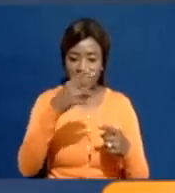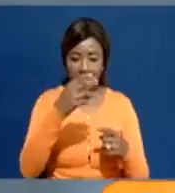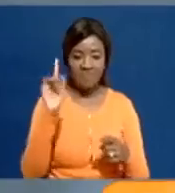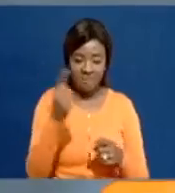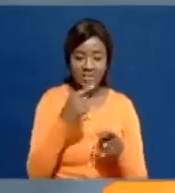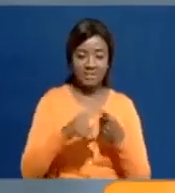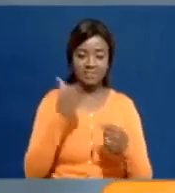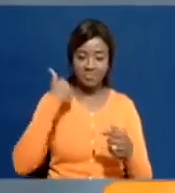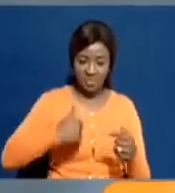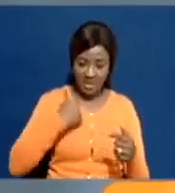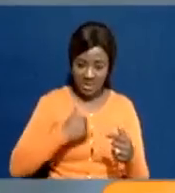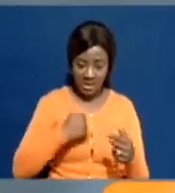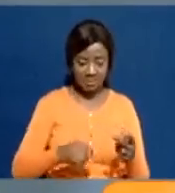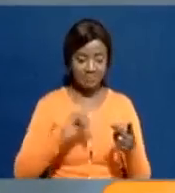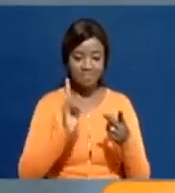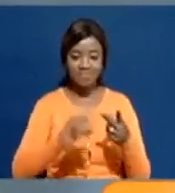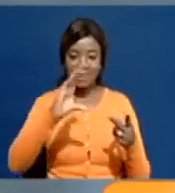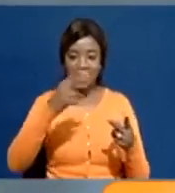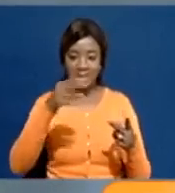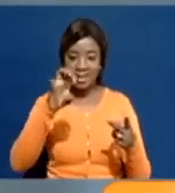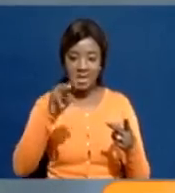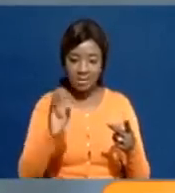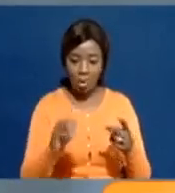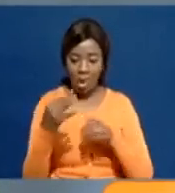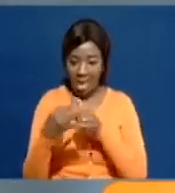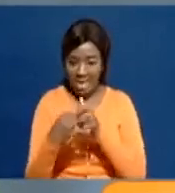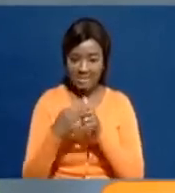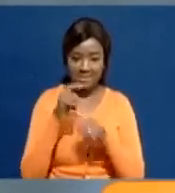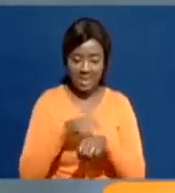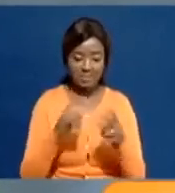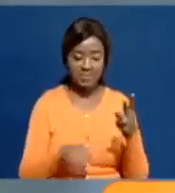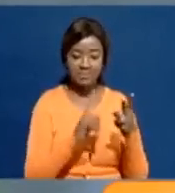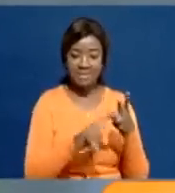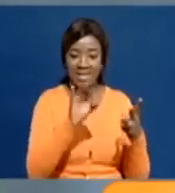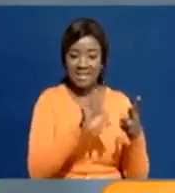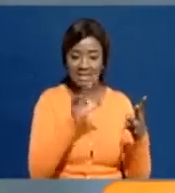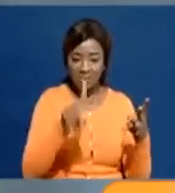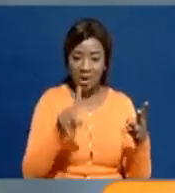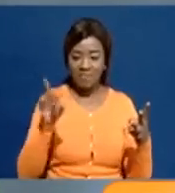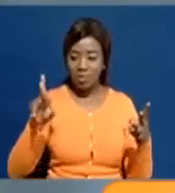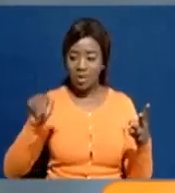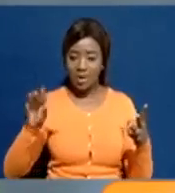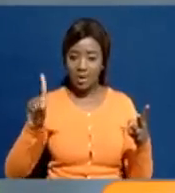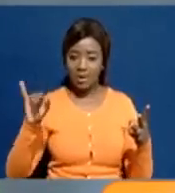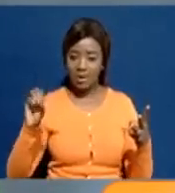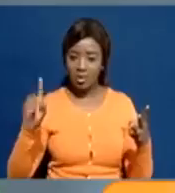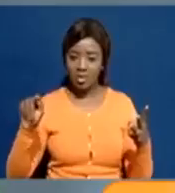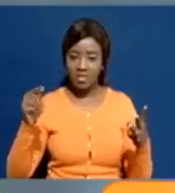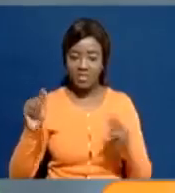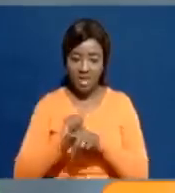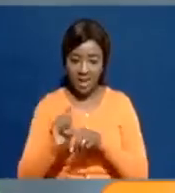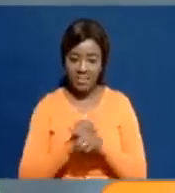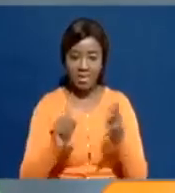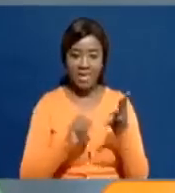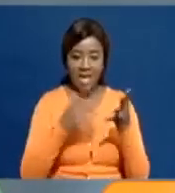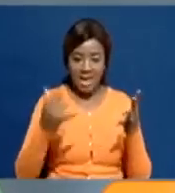surgery. Then I went into chemo. I did 8 sessions. Then I did 31 sessions of radiotherapy, and I'm still on oral therapy